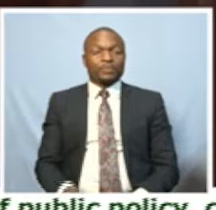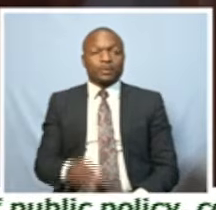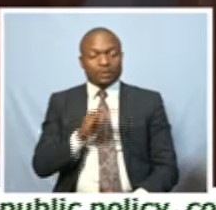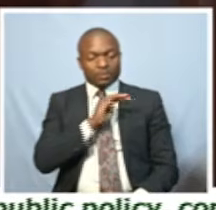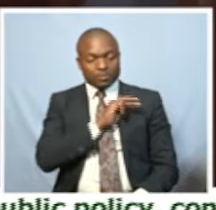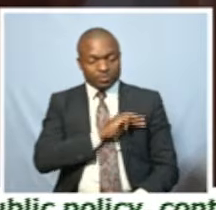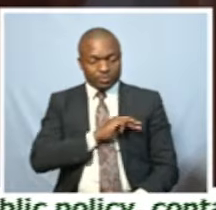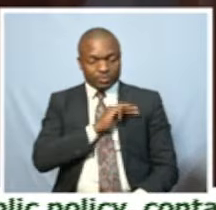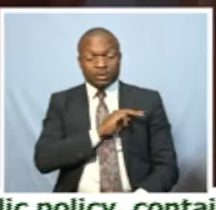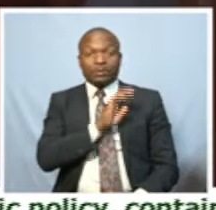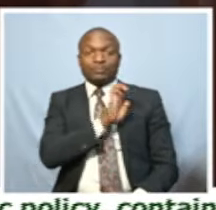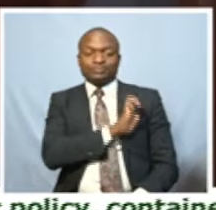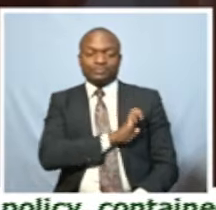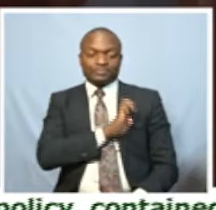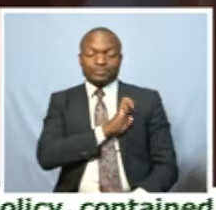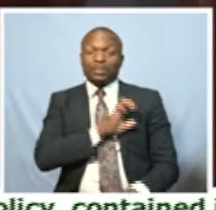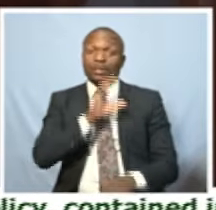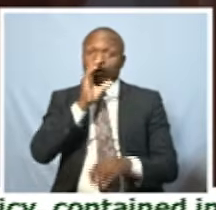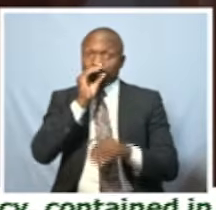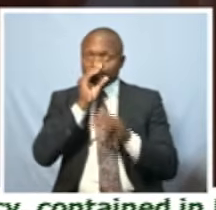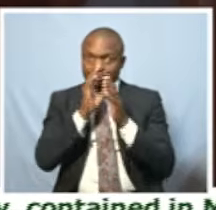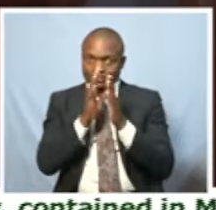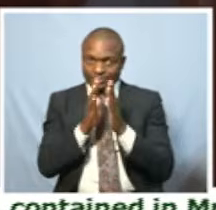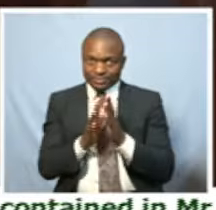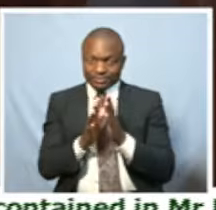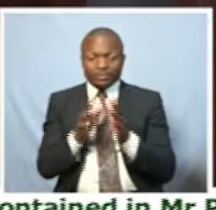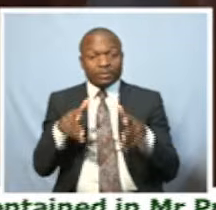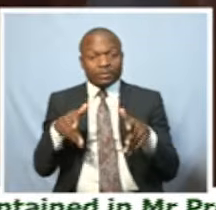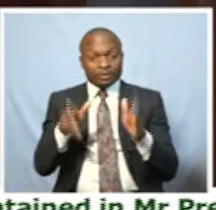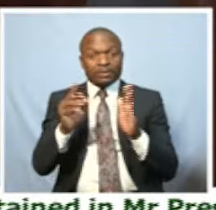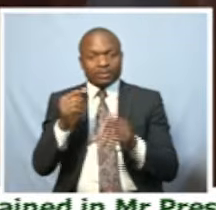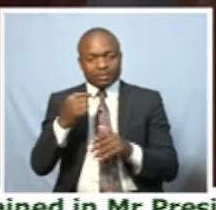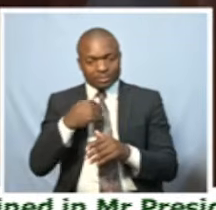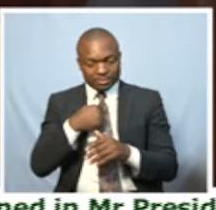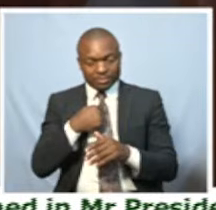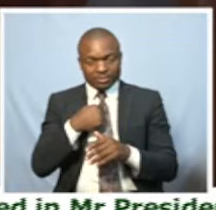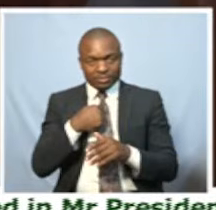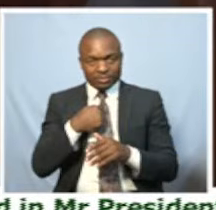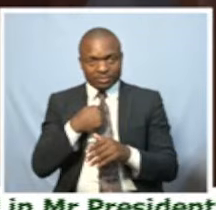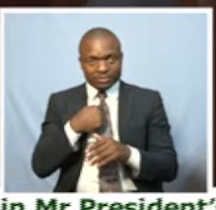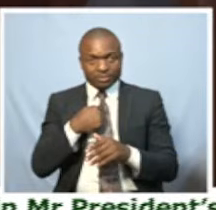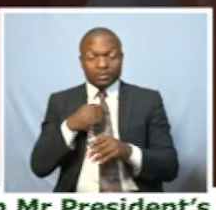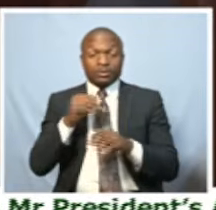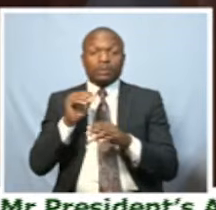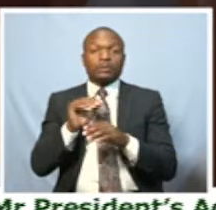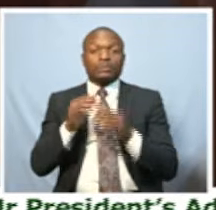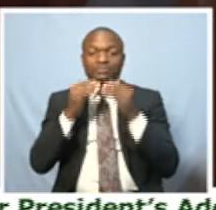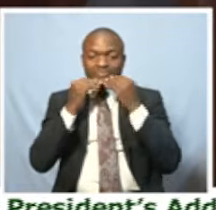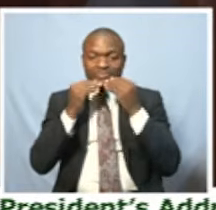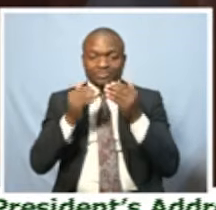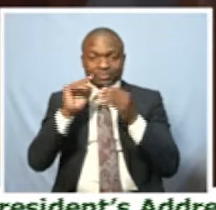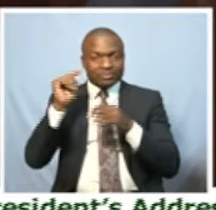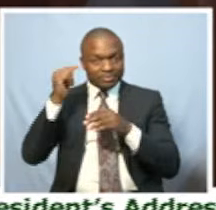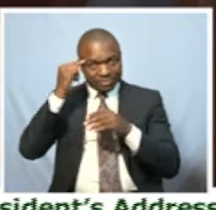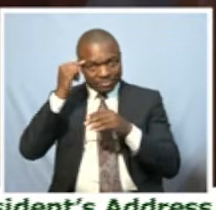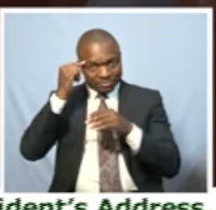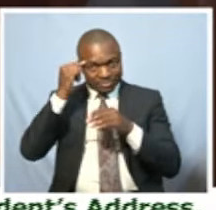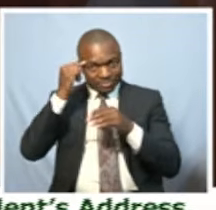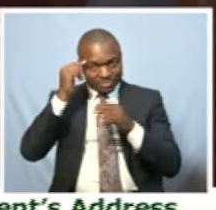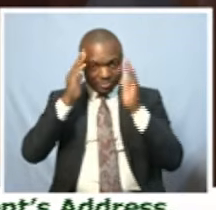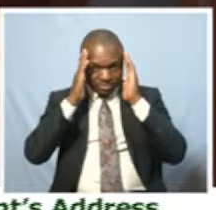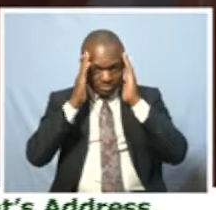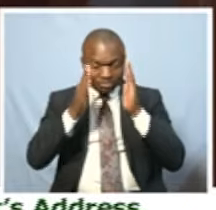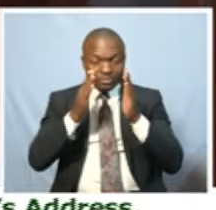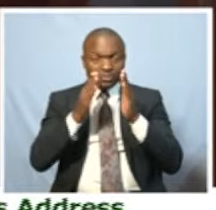Morality and ethics. Mr. Speaker, allow me primarily to commend the government's efforts in